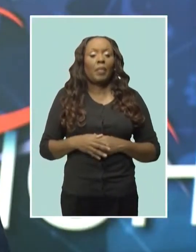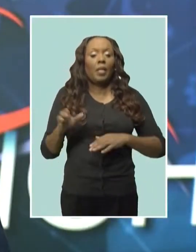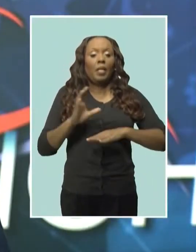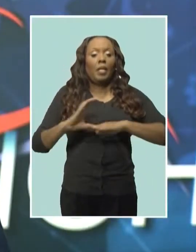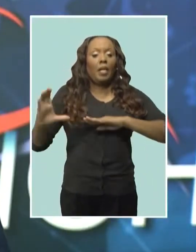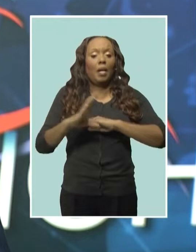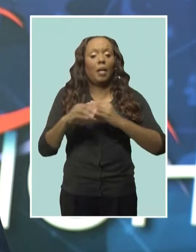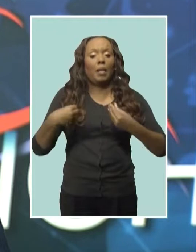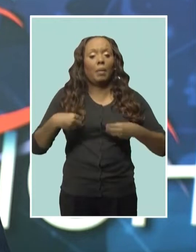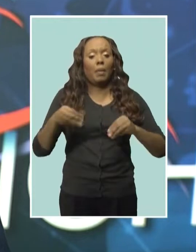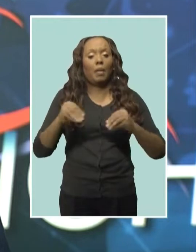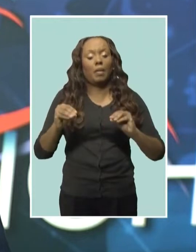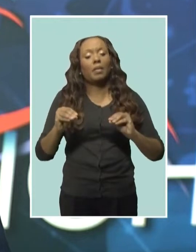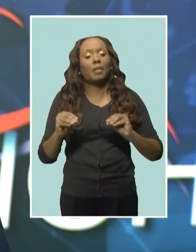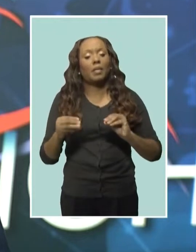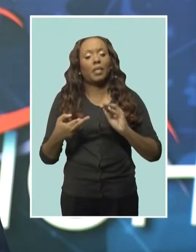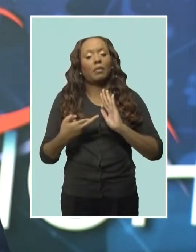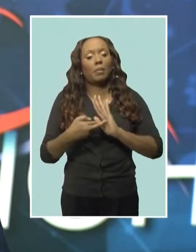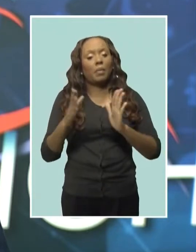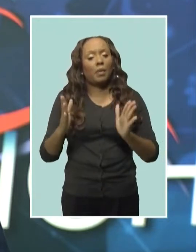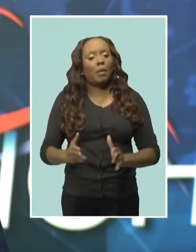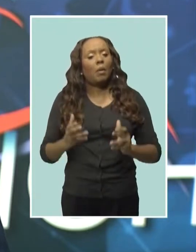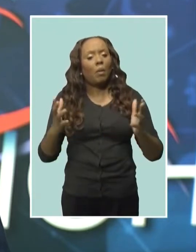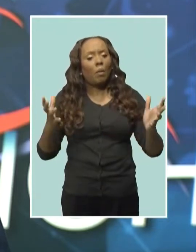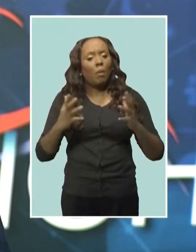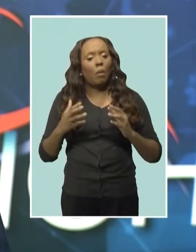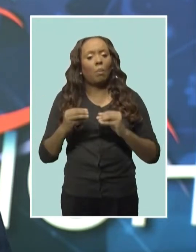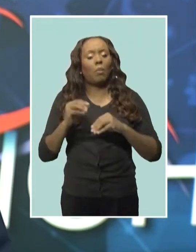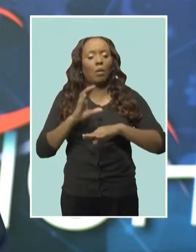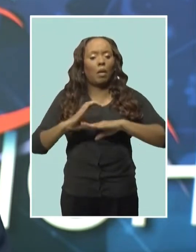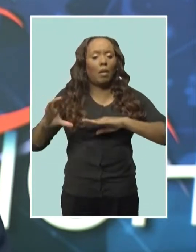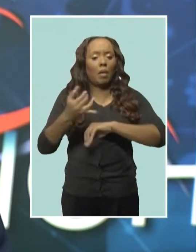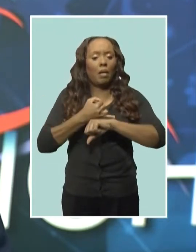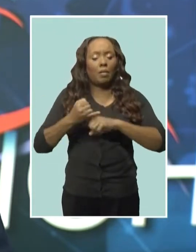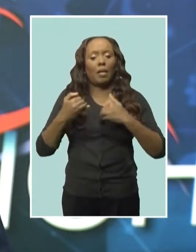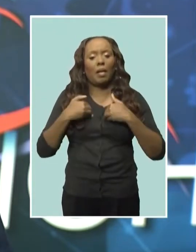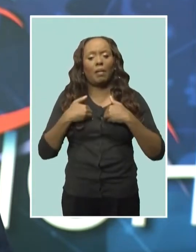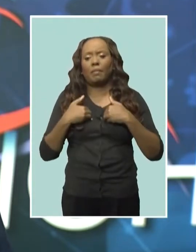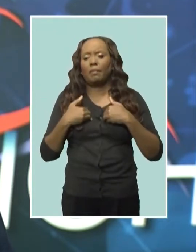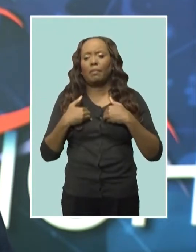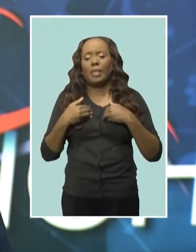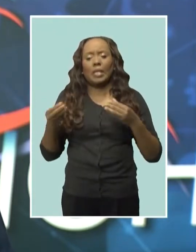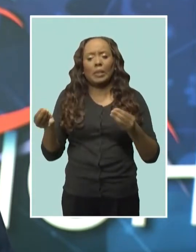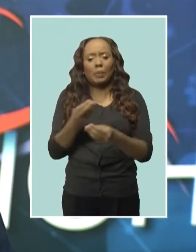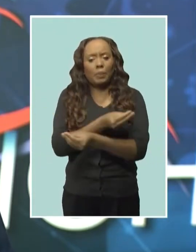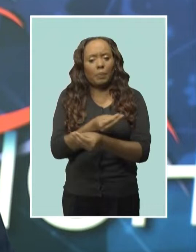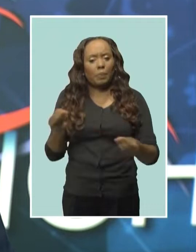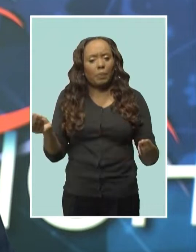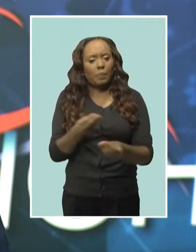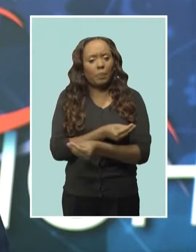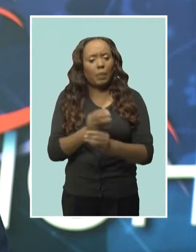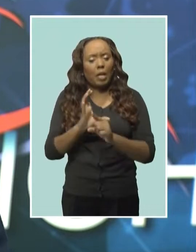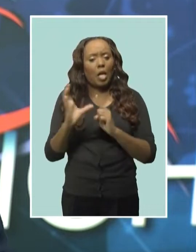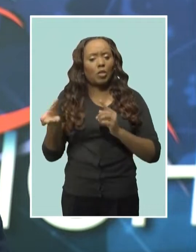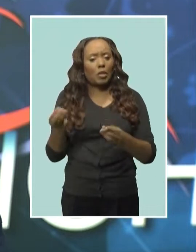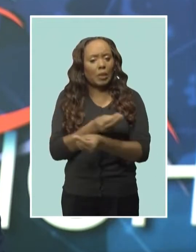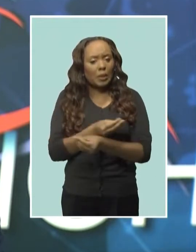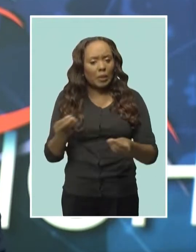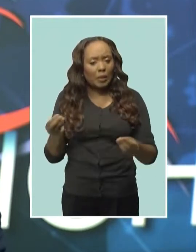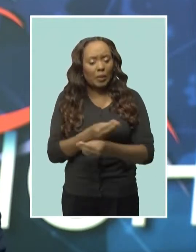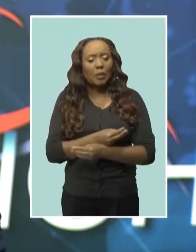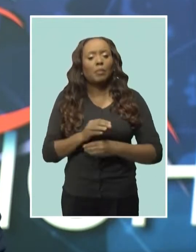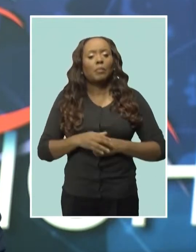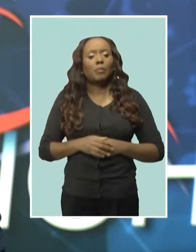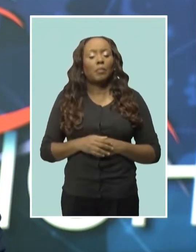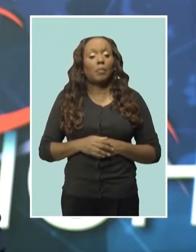agent is calling for Caribbean islands to have more cross-cultural exchanges. St. Martin Tourism Bureau marketing agent